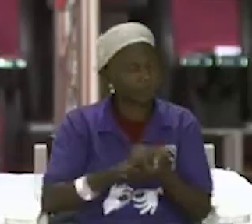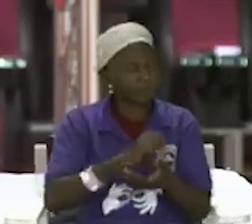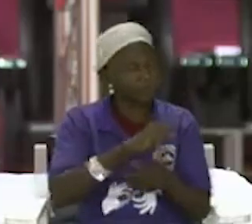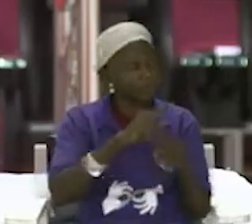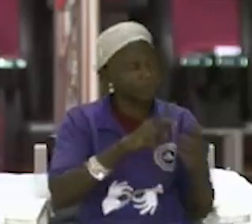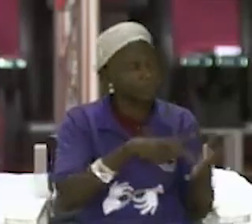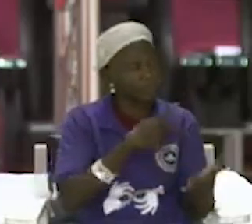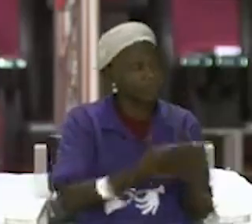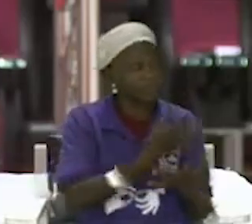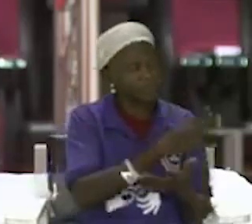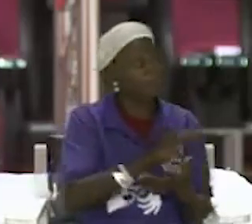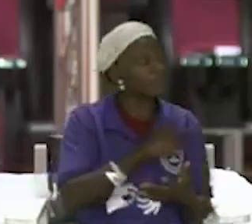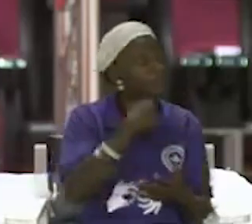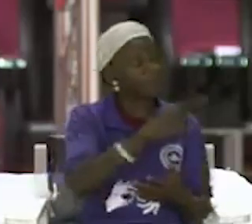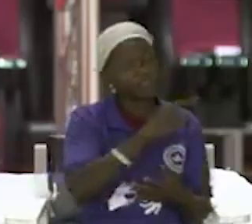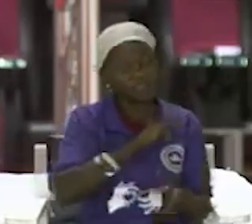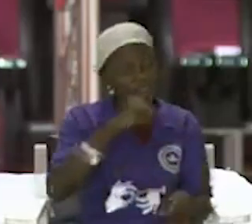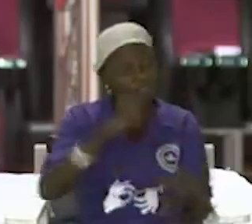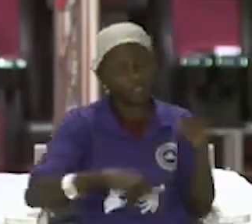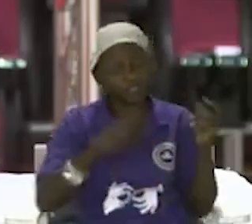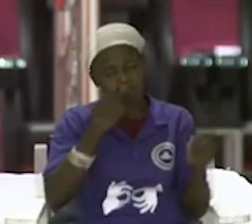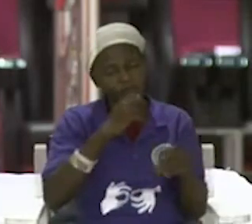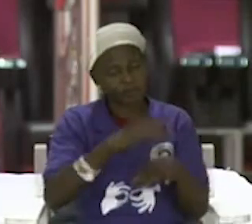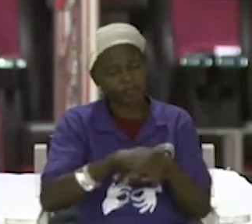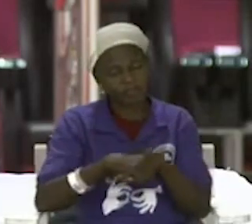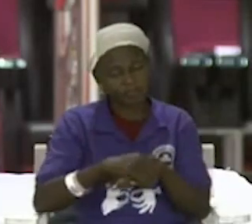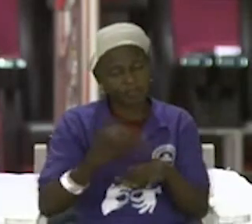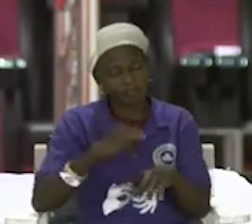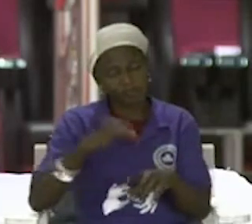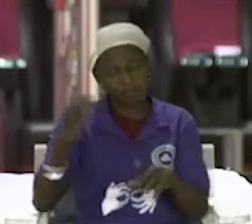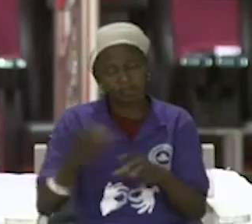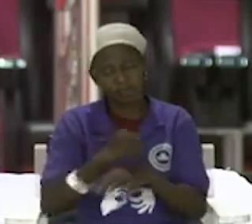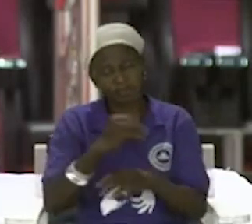them I can't speak English, so you have to get me an interpreter.